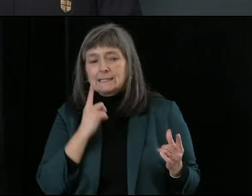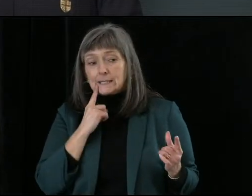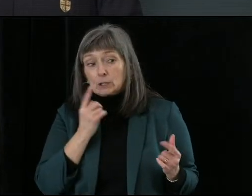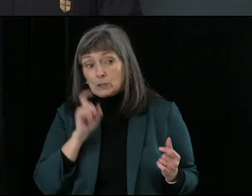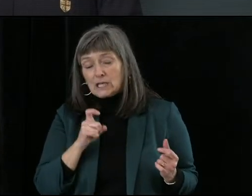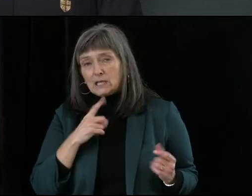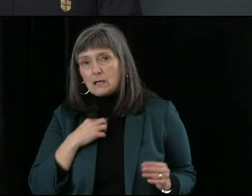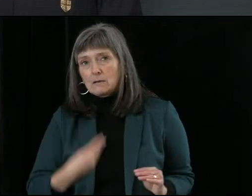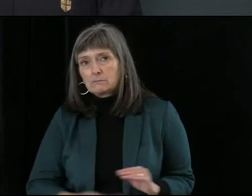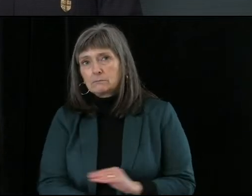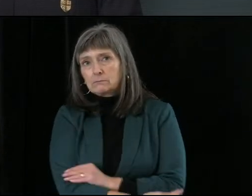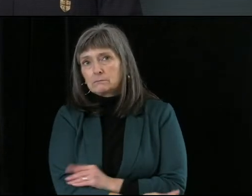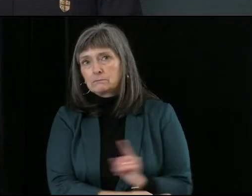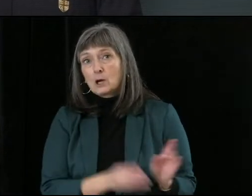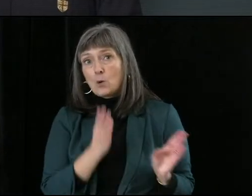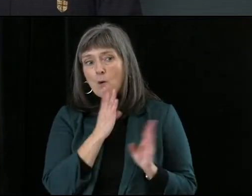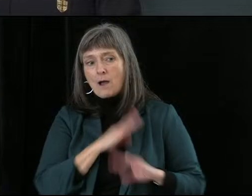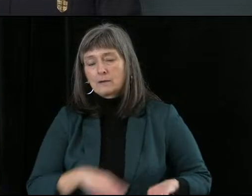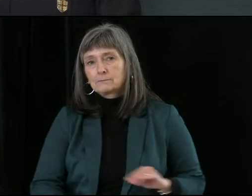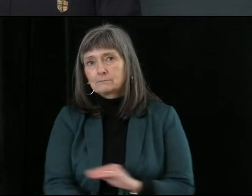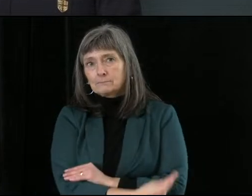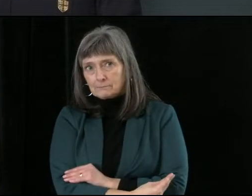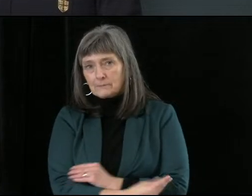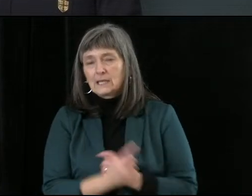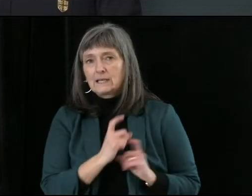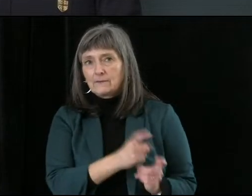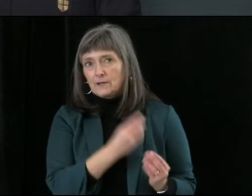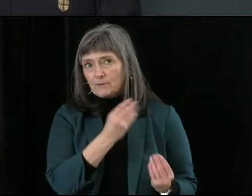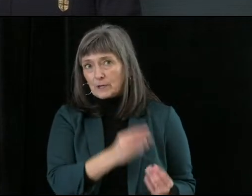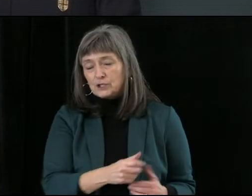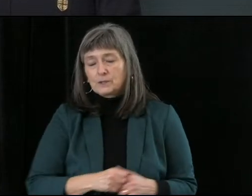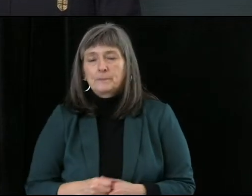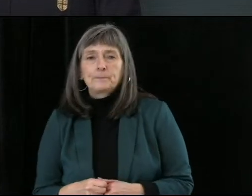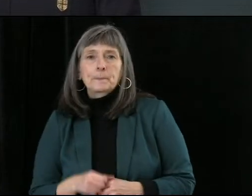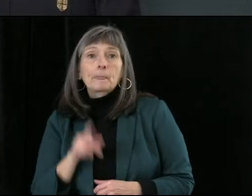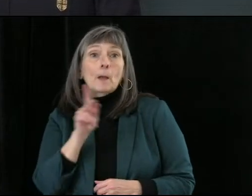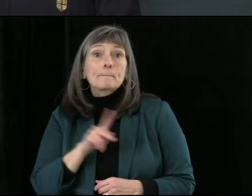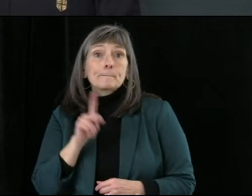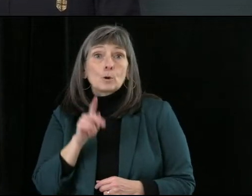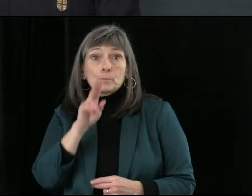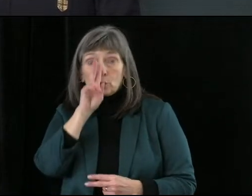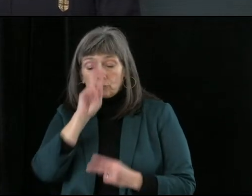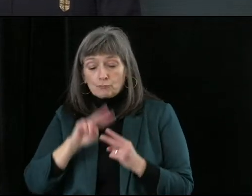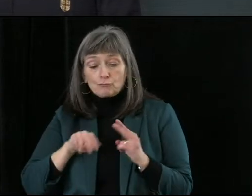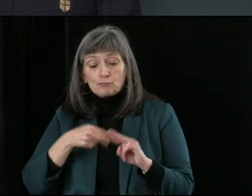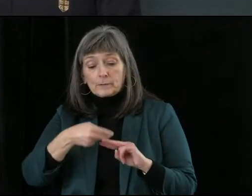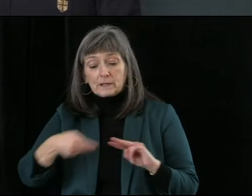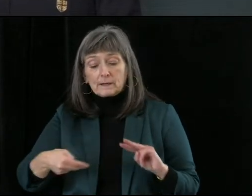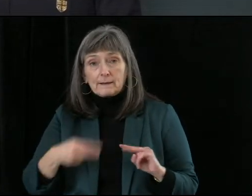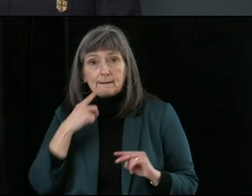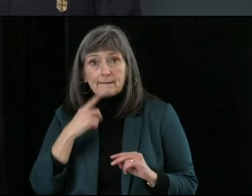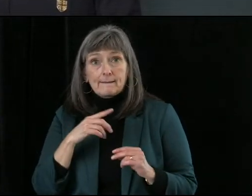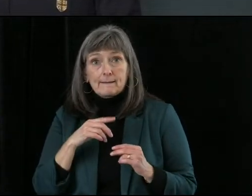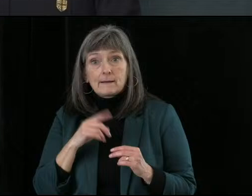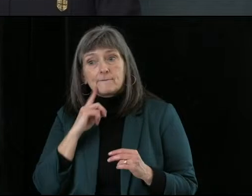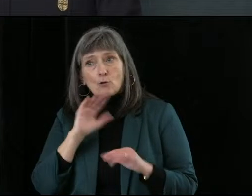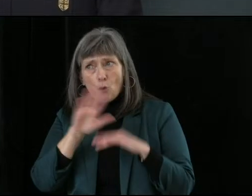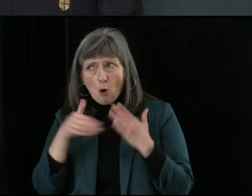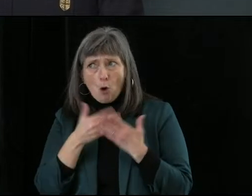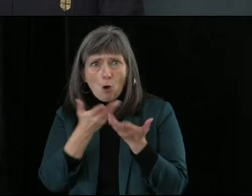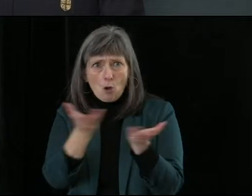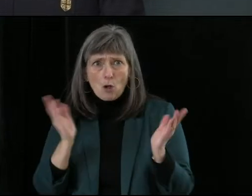information. The Purple Ribbon Campaign is a call to action for all members of our community,